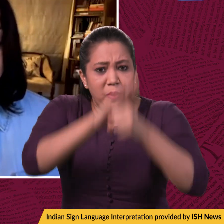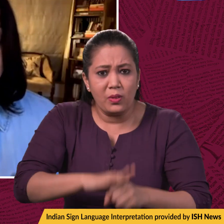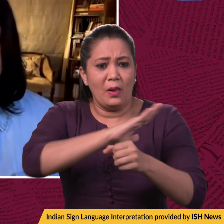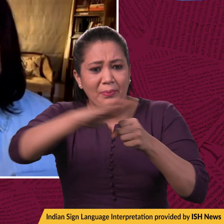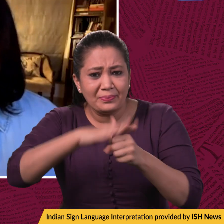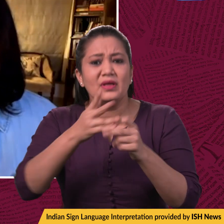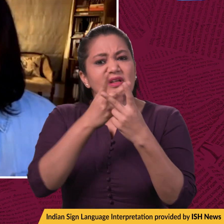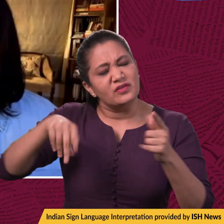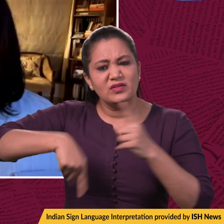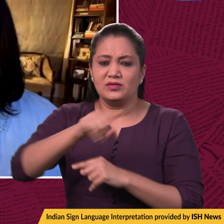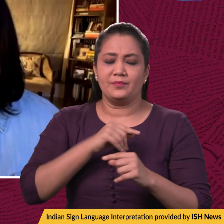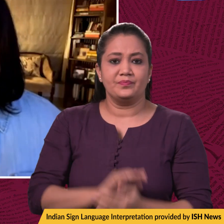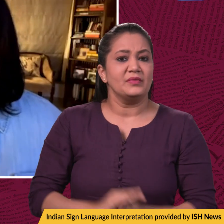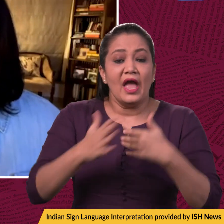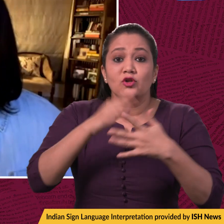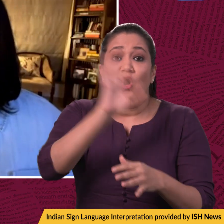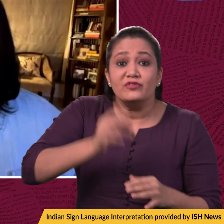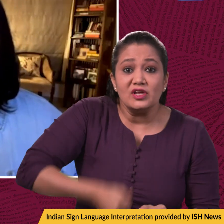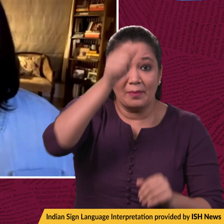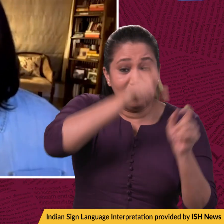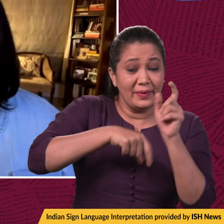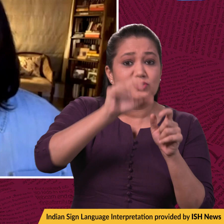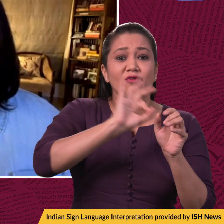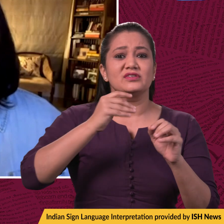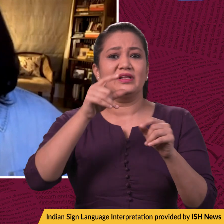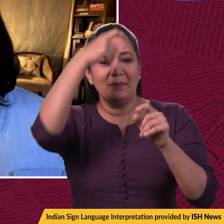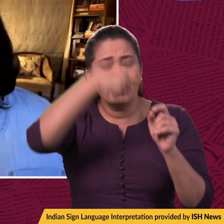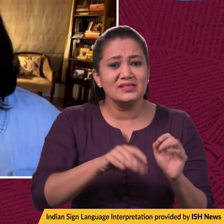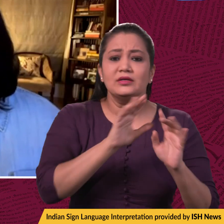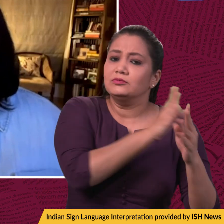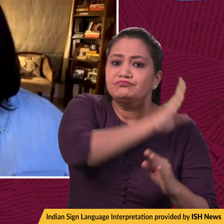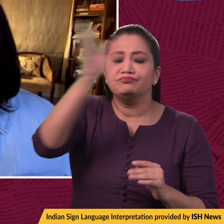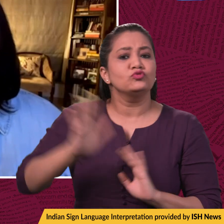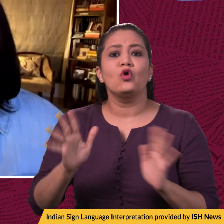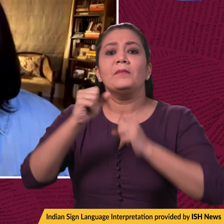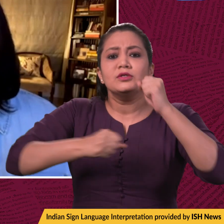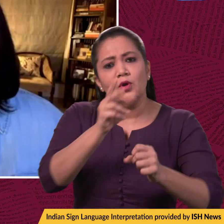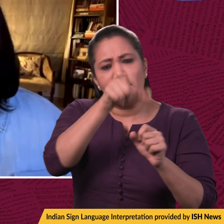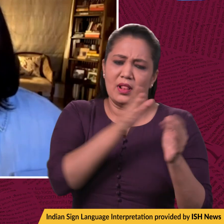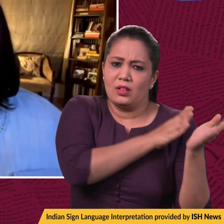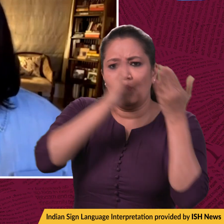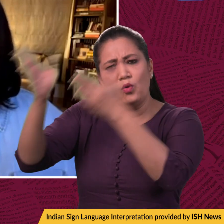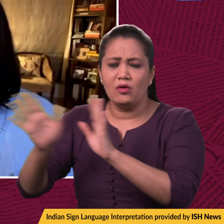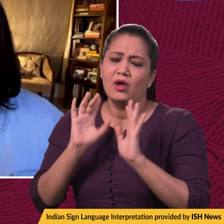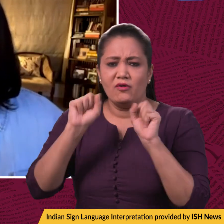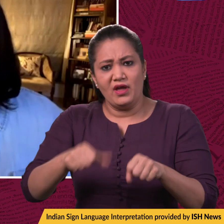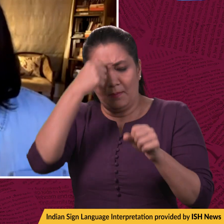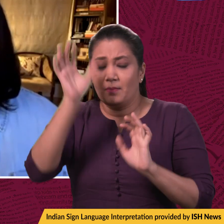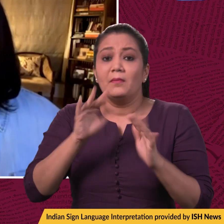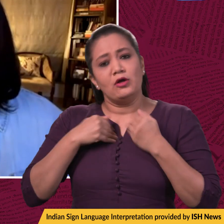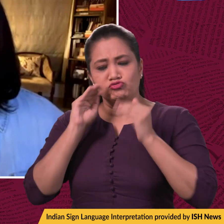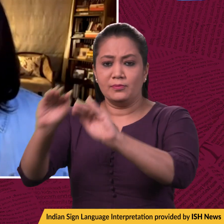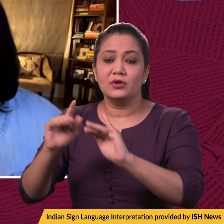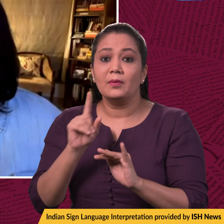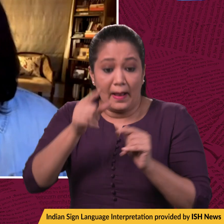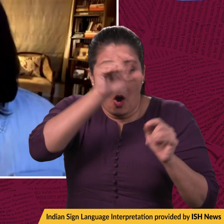White House has announced that no official delegation will be sent to the Games, but US athletes can attend and will have the government's full support. White